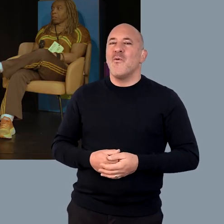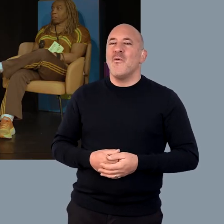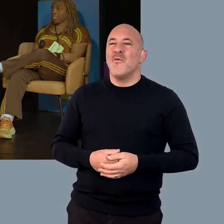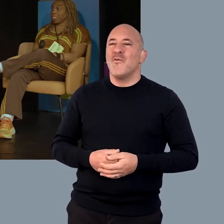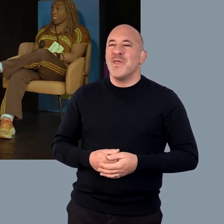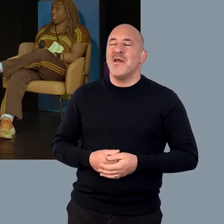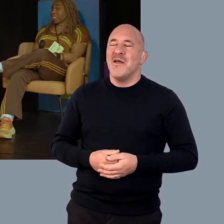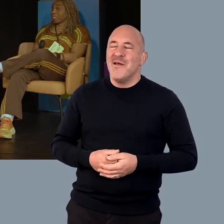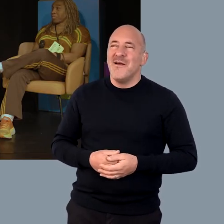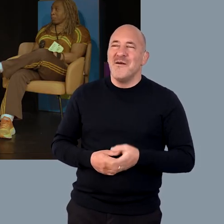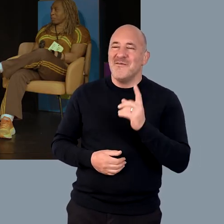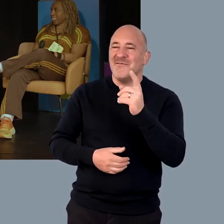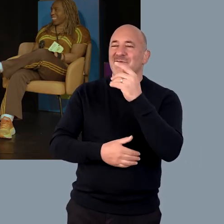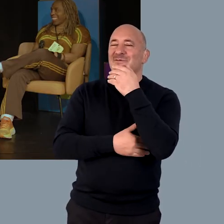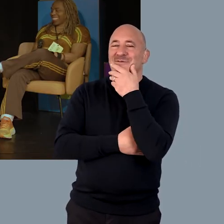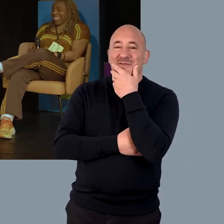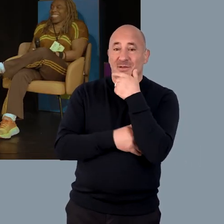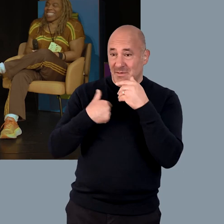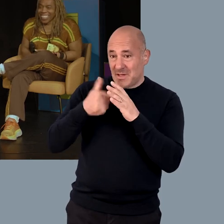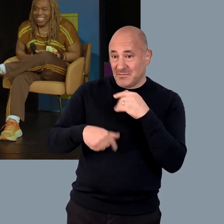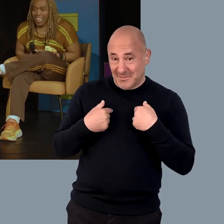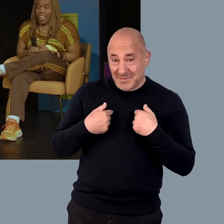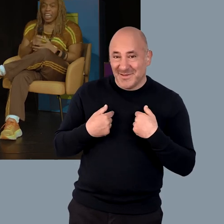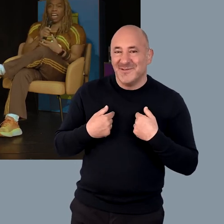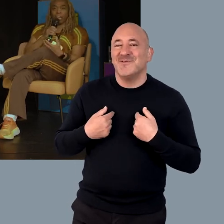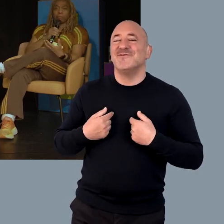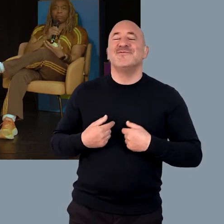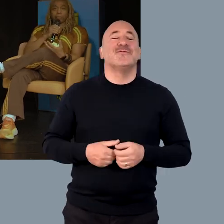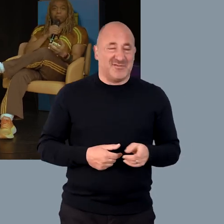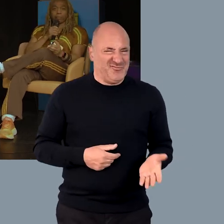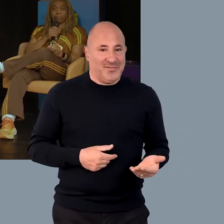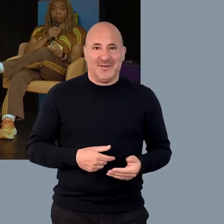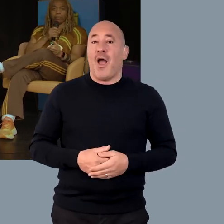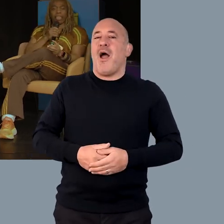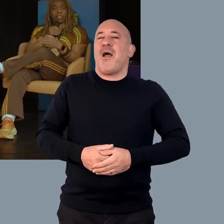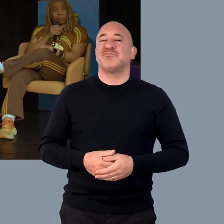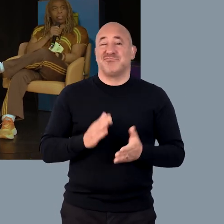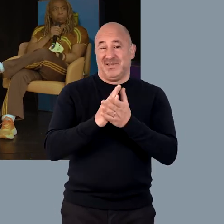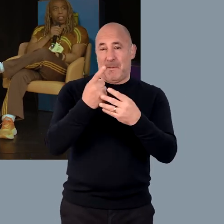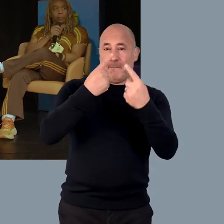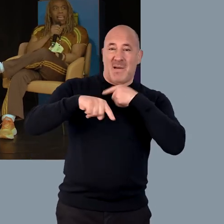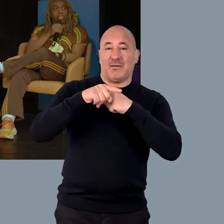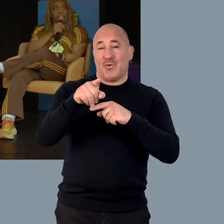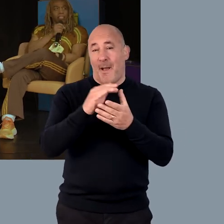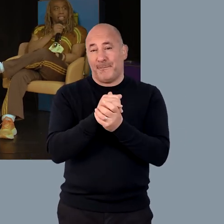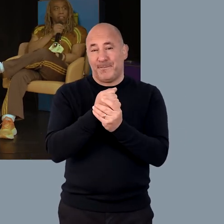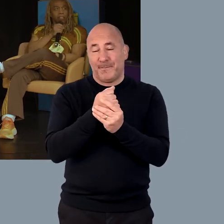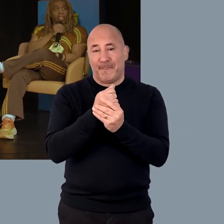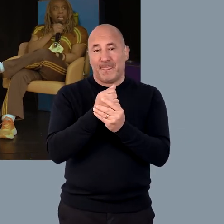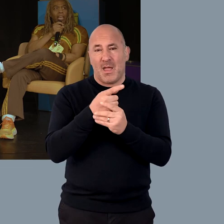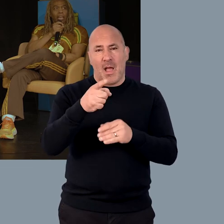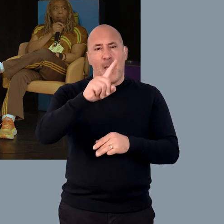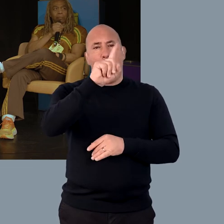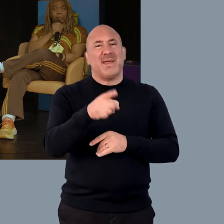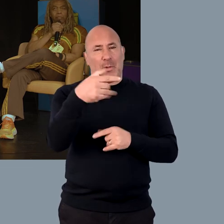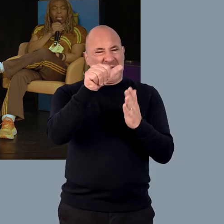oh oh oh yeah that's all right um it's but it's back to that thing of